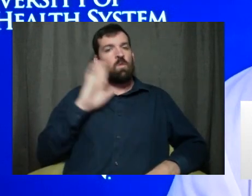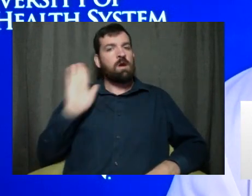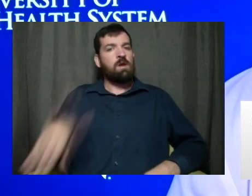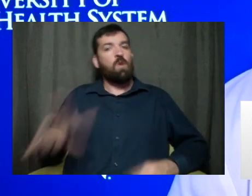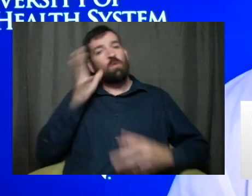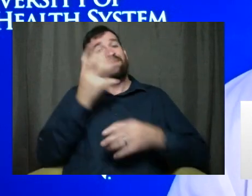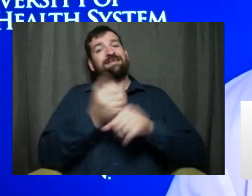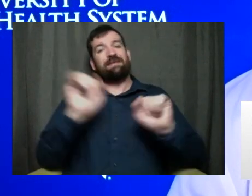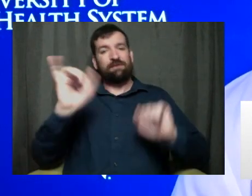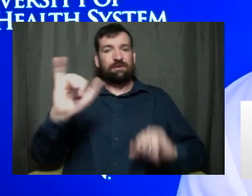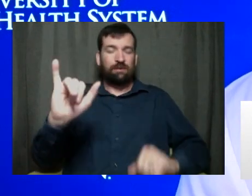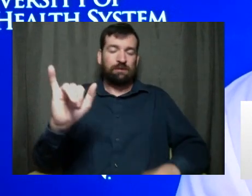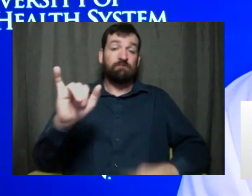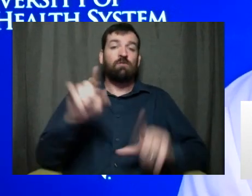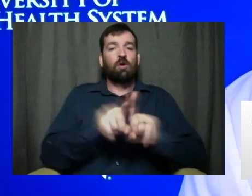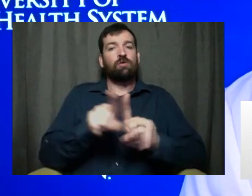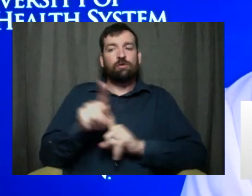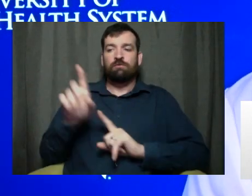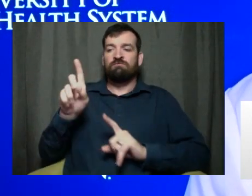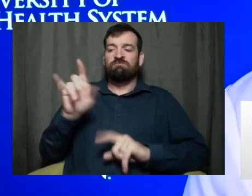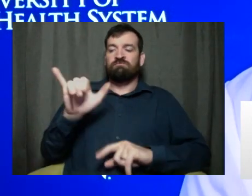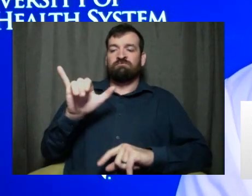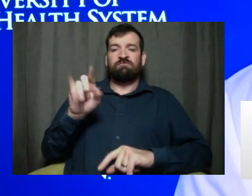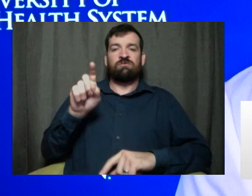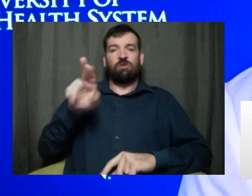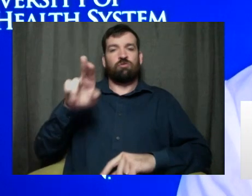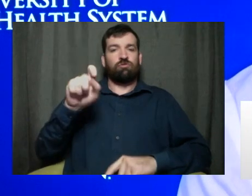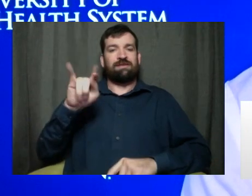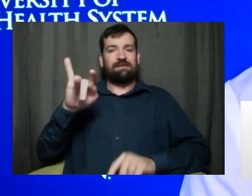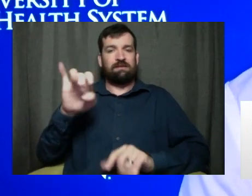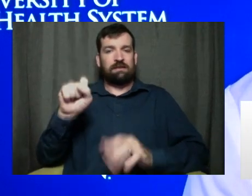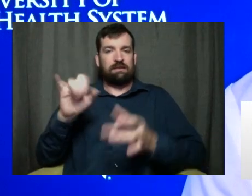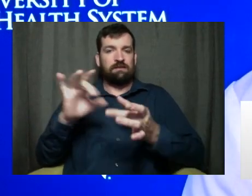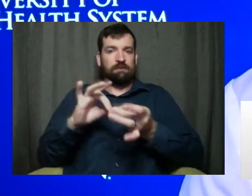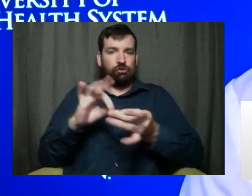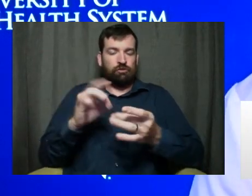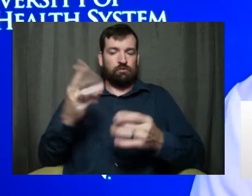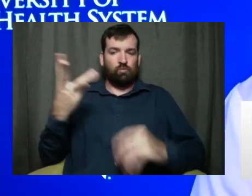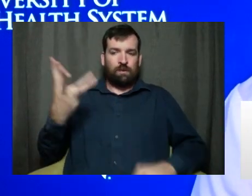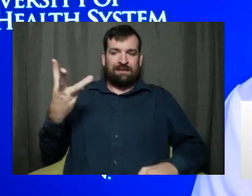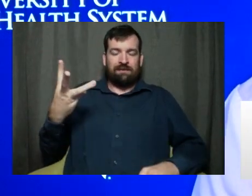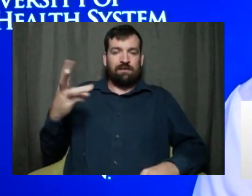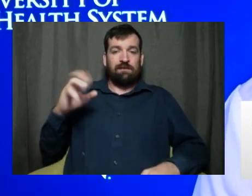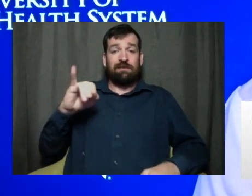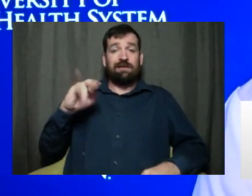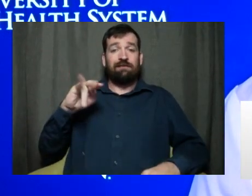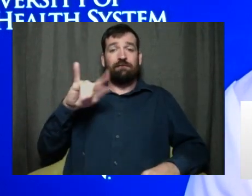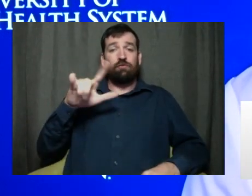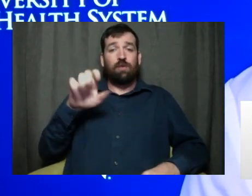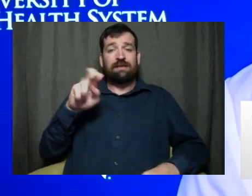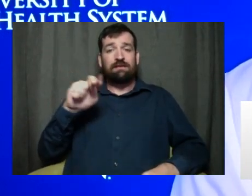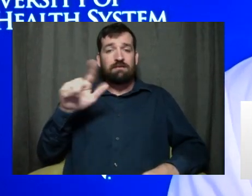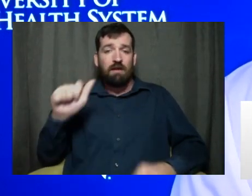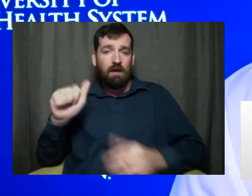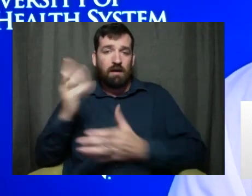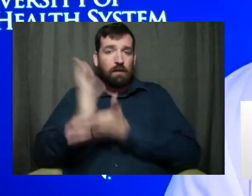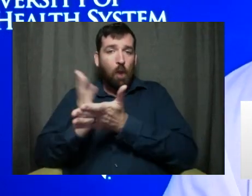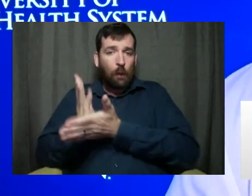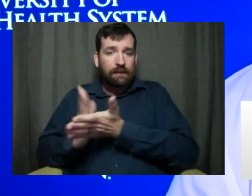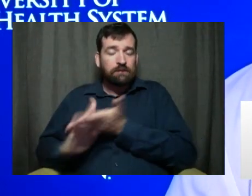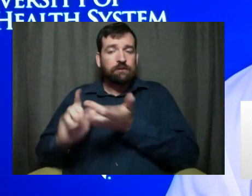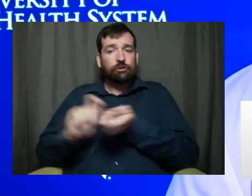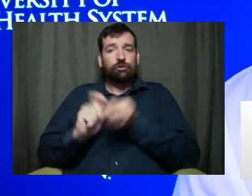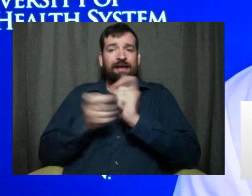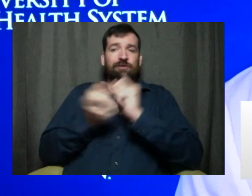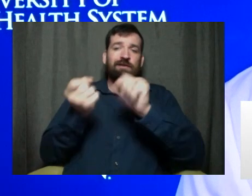as well. Also, like Dr. Stites talked about on Wednesday, the influenza components are changed on a yearly basis. There's no